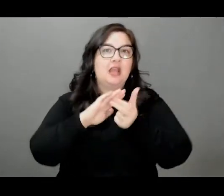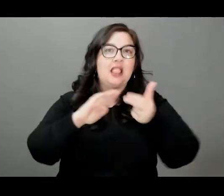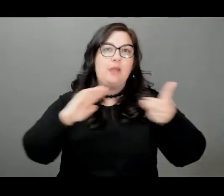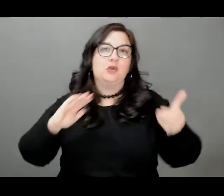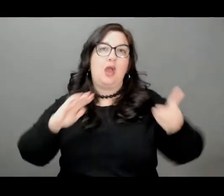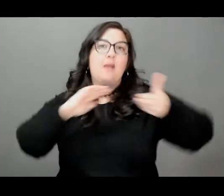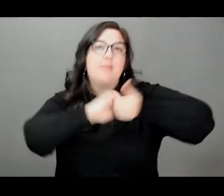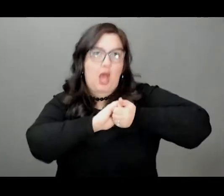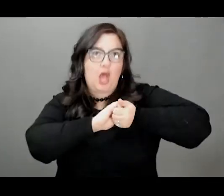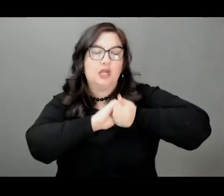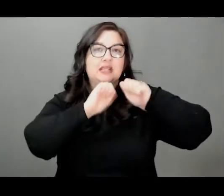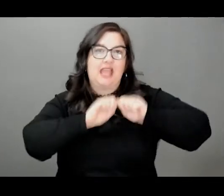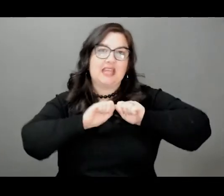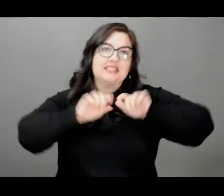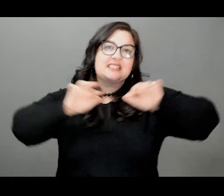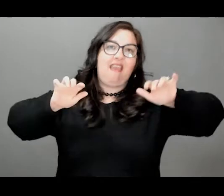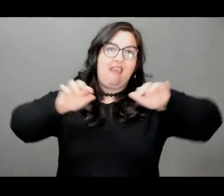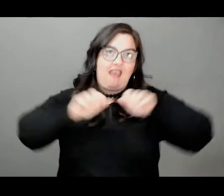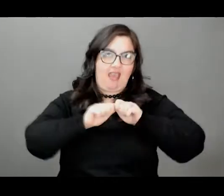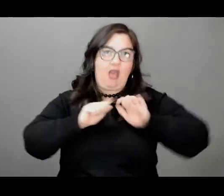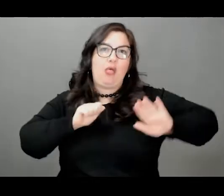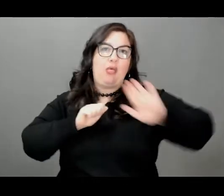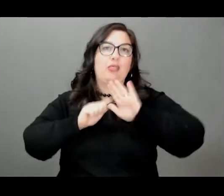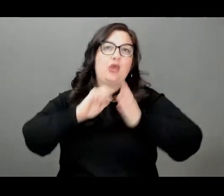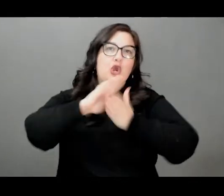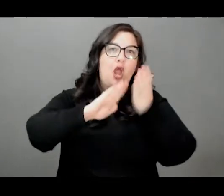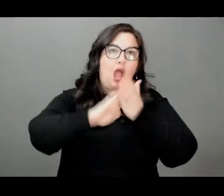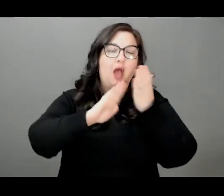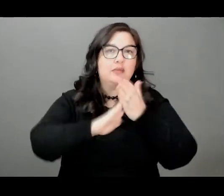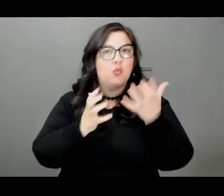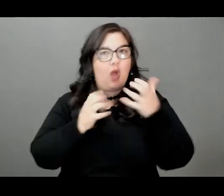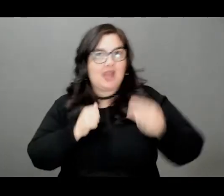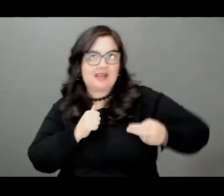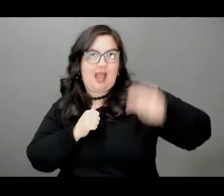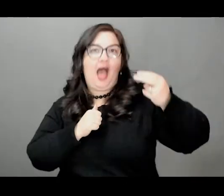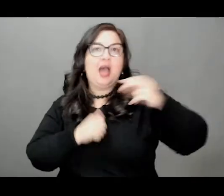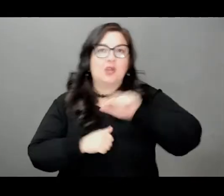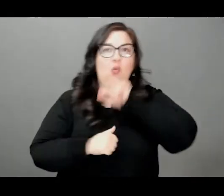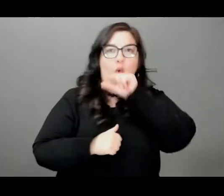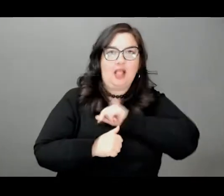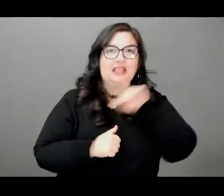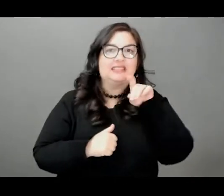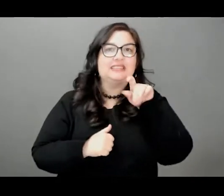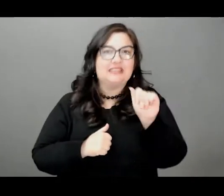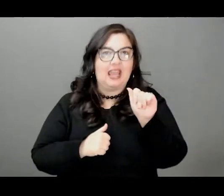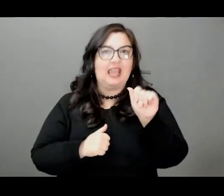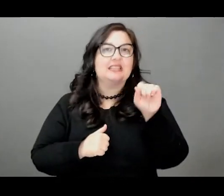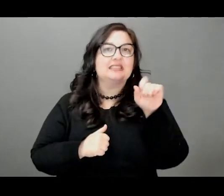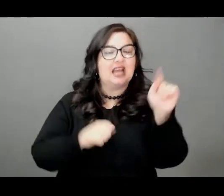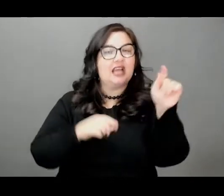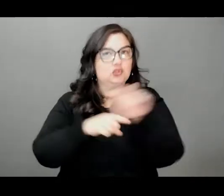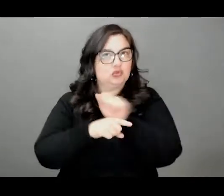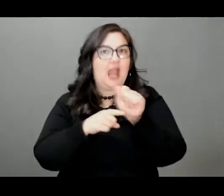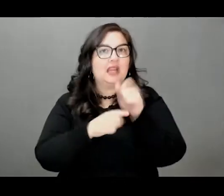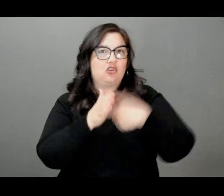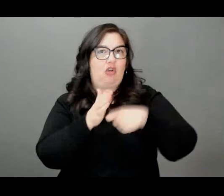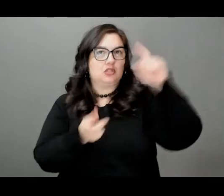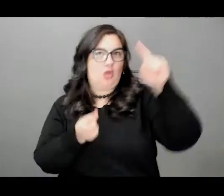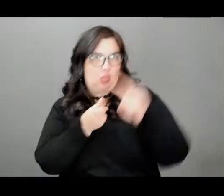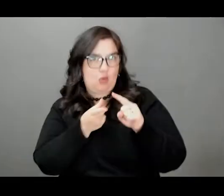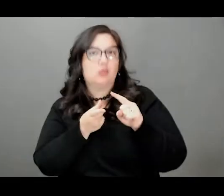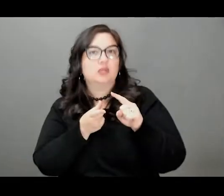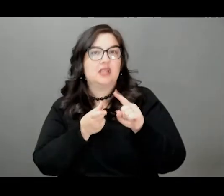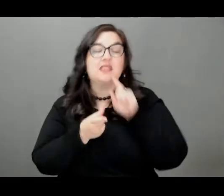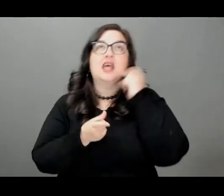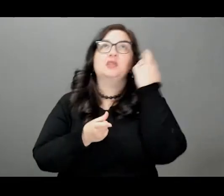that, hey, they are looking for a data labeling partner who can scale their operations and provide high quality training data sets at